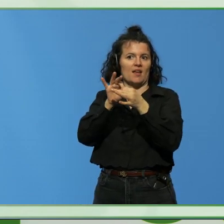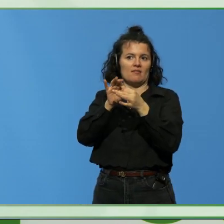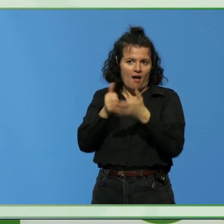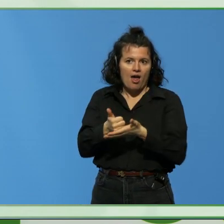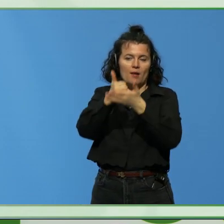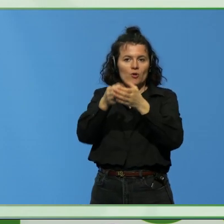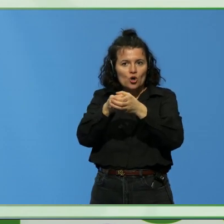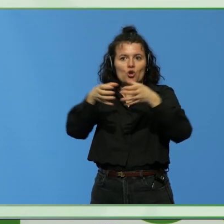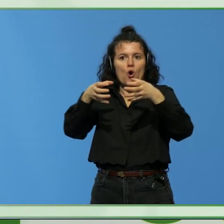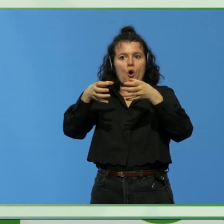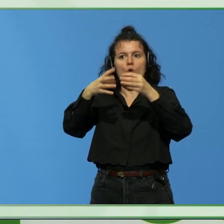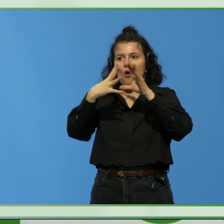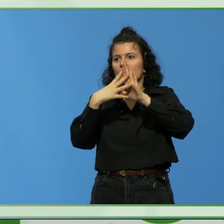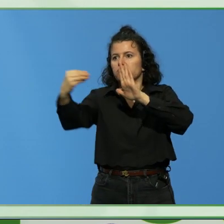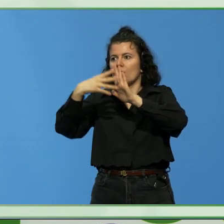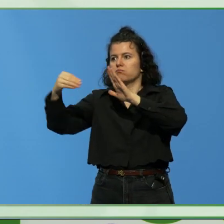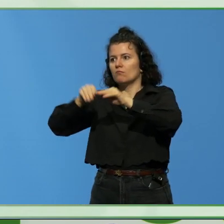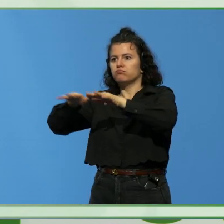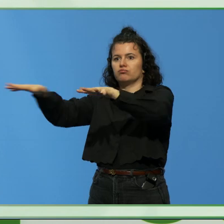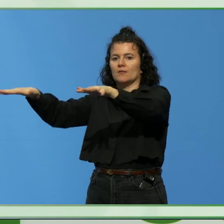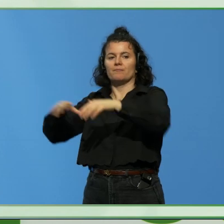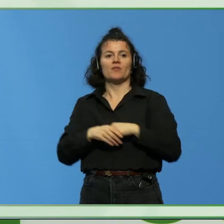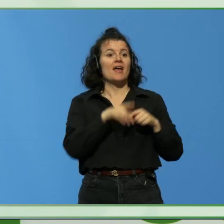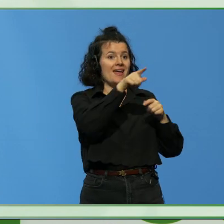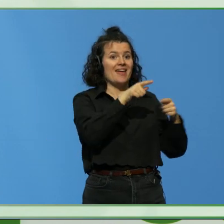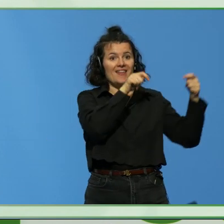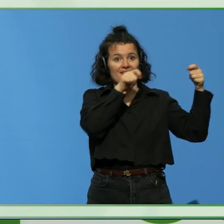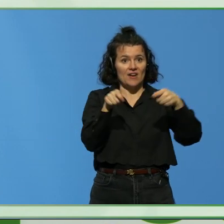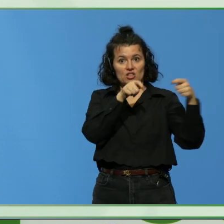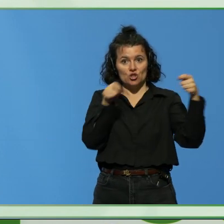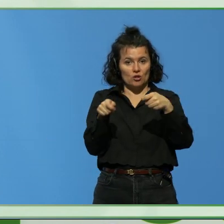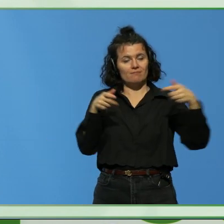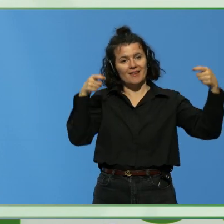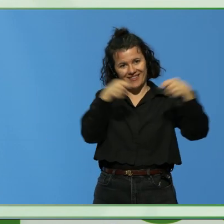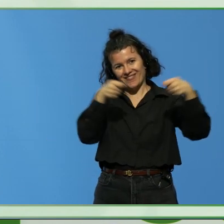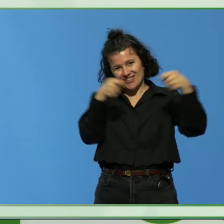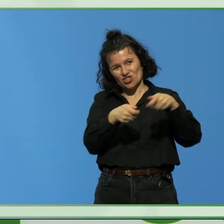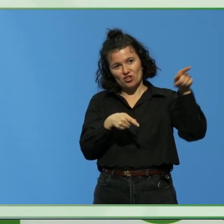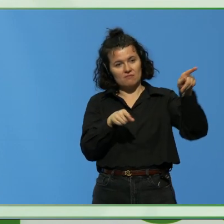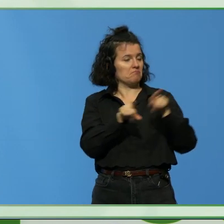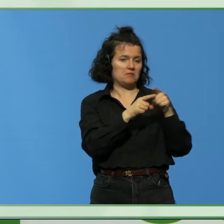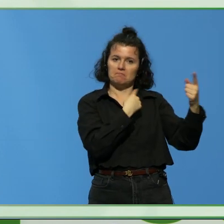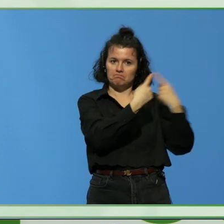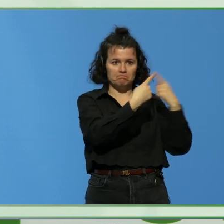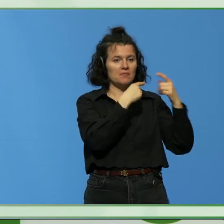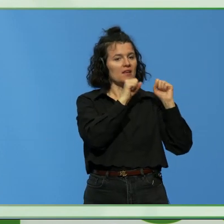an investor, let's talk. We have opportunities where we can get some good impact